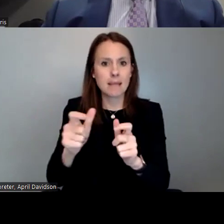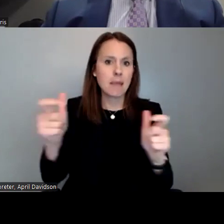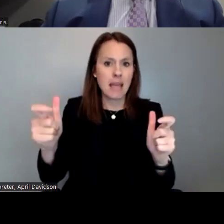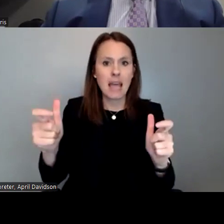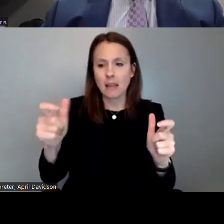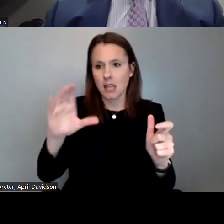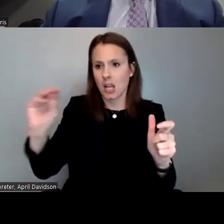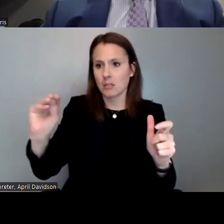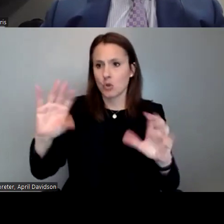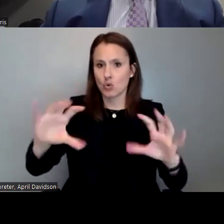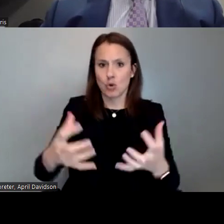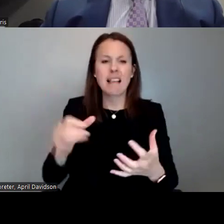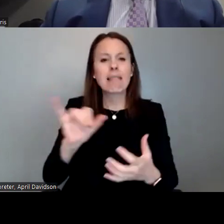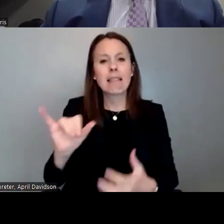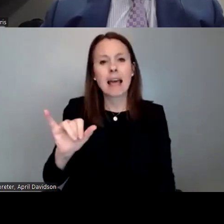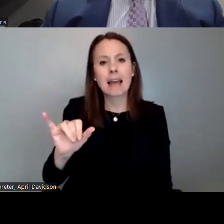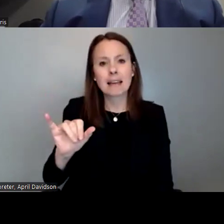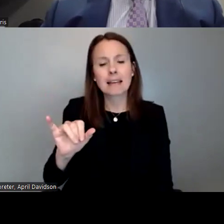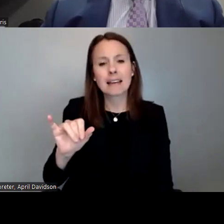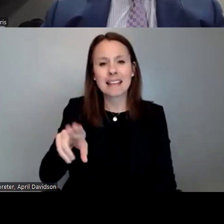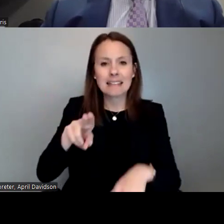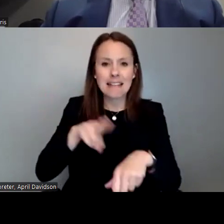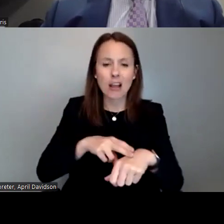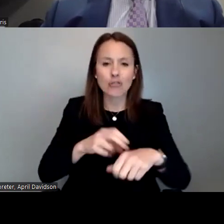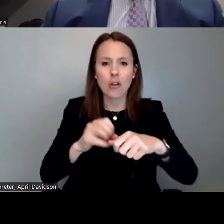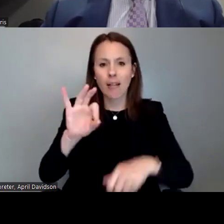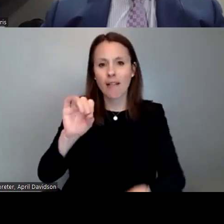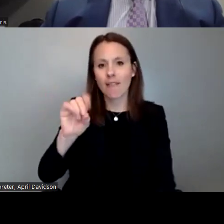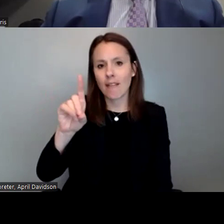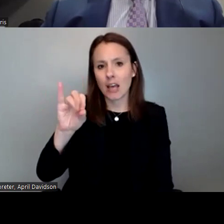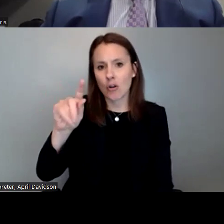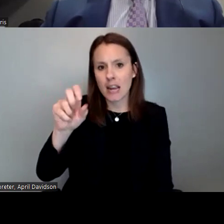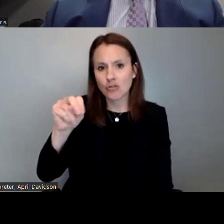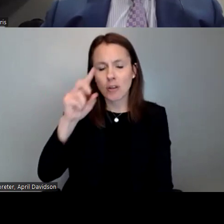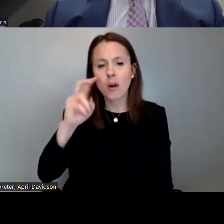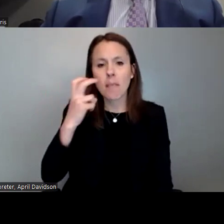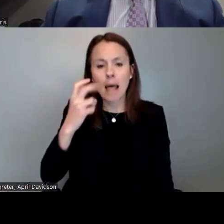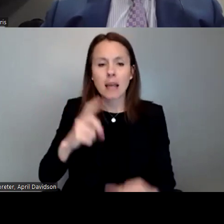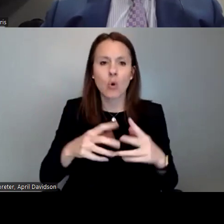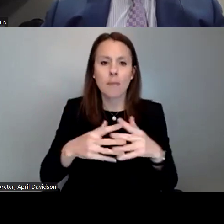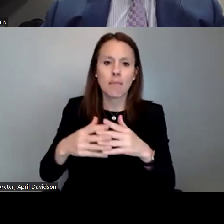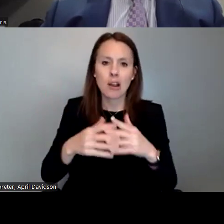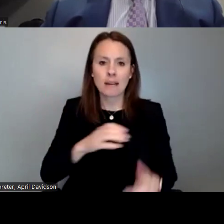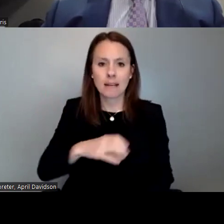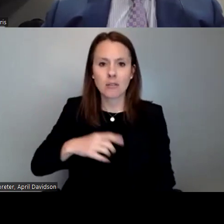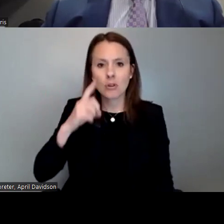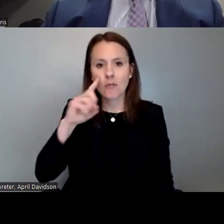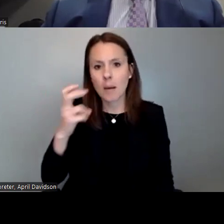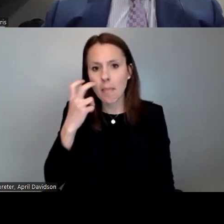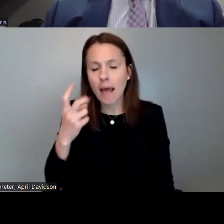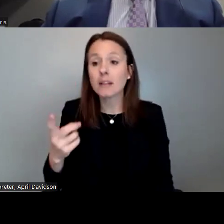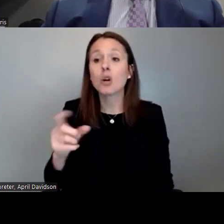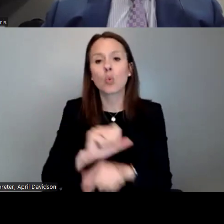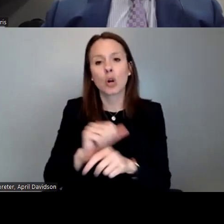consumer groups like National Federation for the Blind and American Council for the Blind. They're working closely with